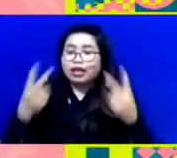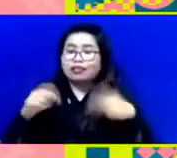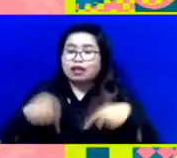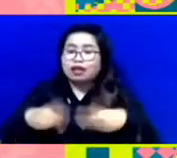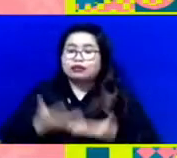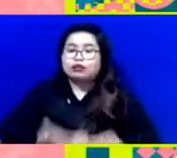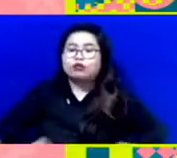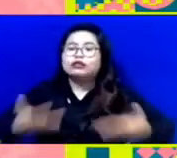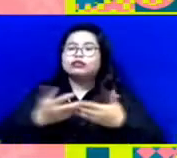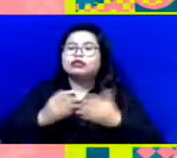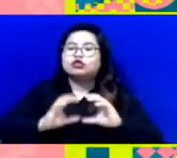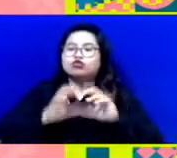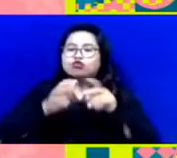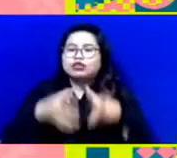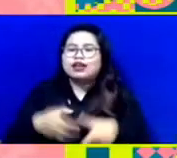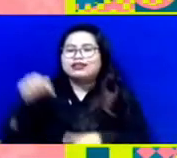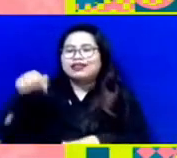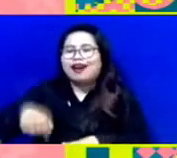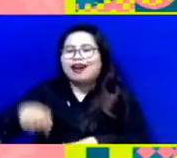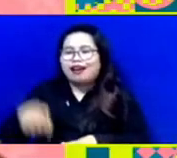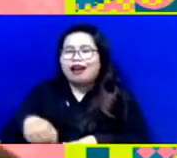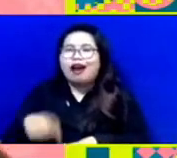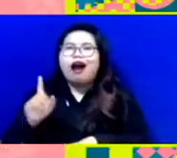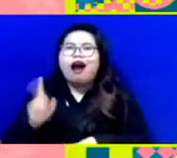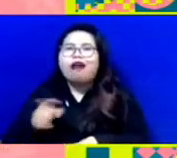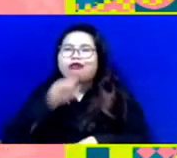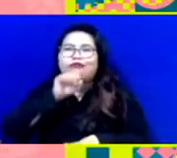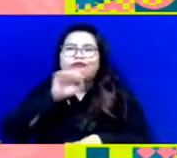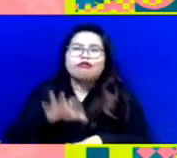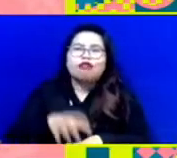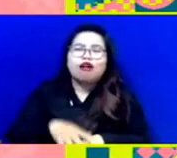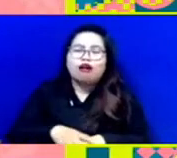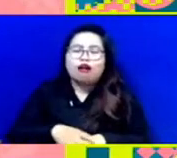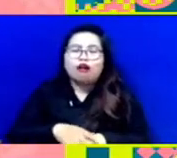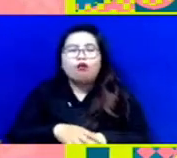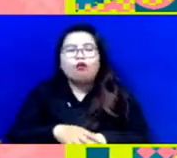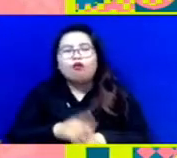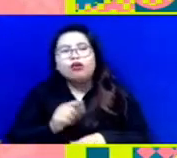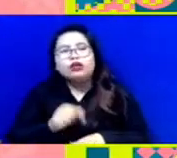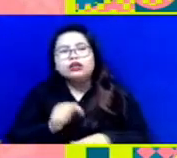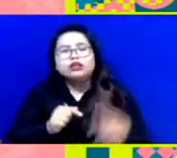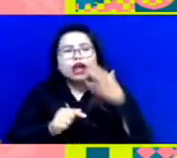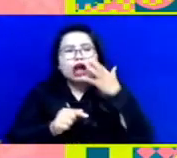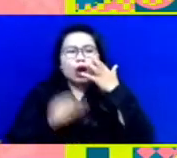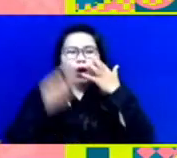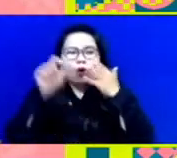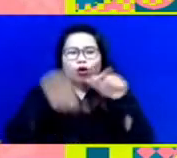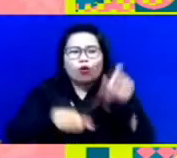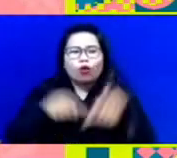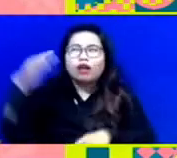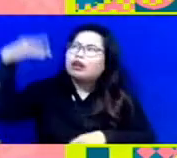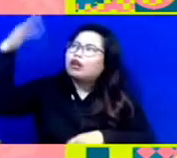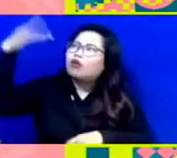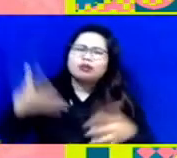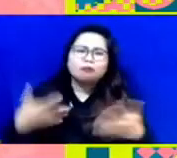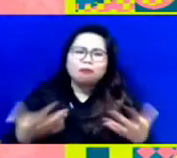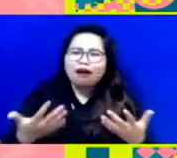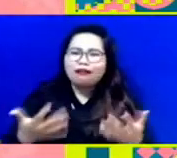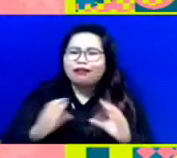Someone said to me, where are the adults? It seems the whole world is being run by